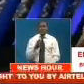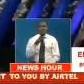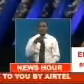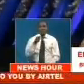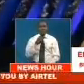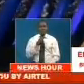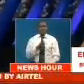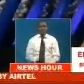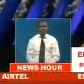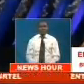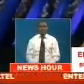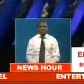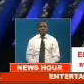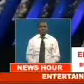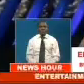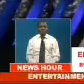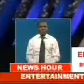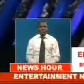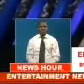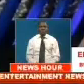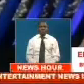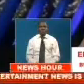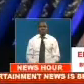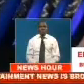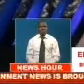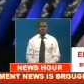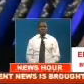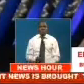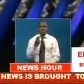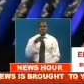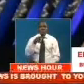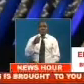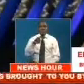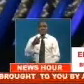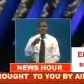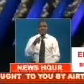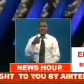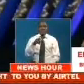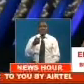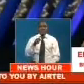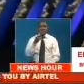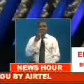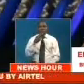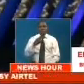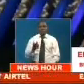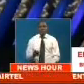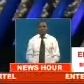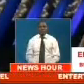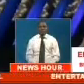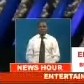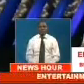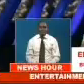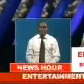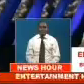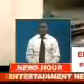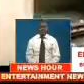majapu? Uye mna shi, udo mama shi kaku, police ulu nyebi kaku. Una miko mene ni jemi wani, nagwa ne kuno chenke ya afu. One man stop, hama ke buki bale